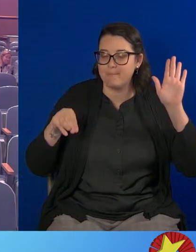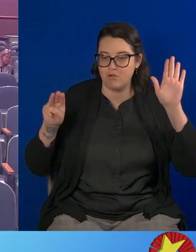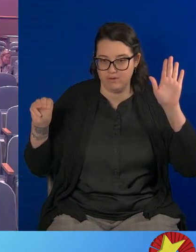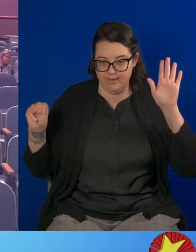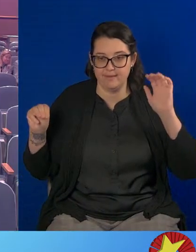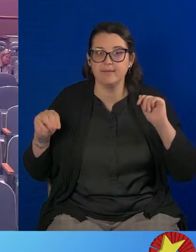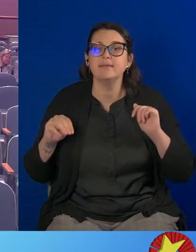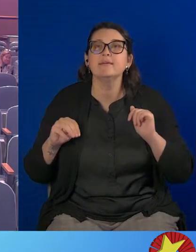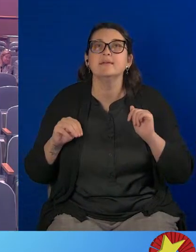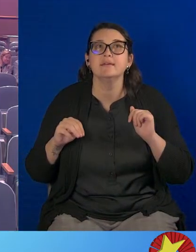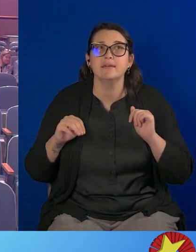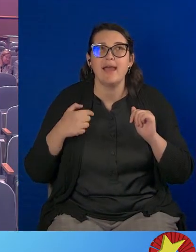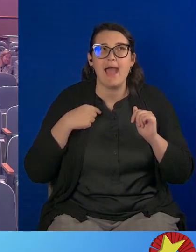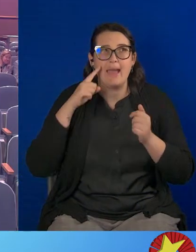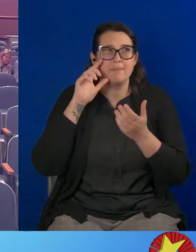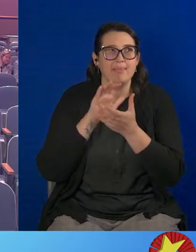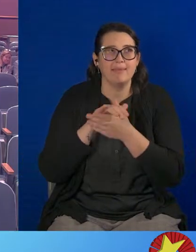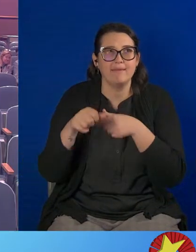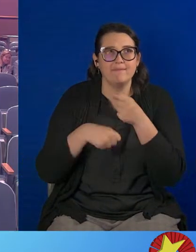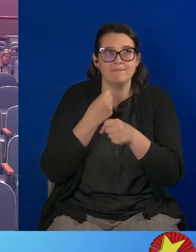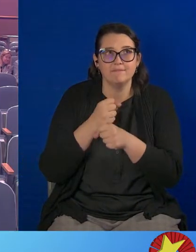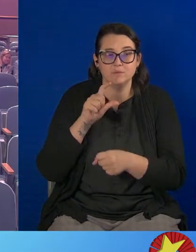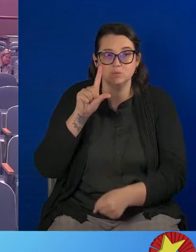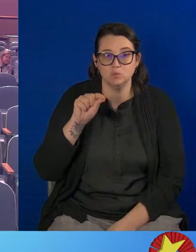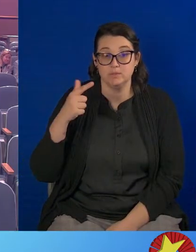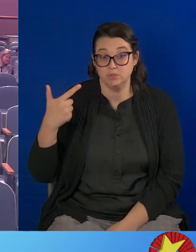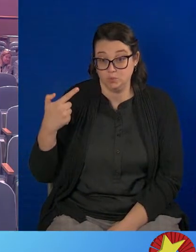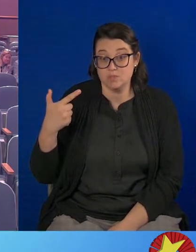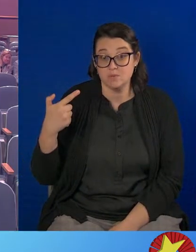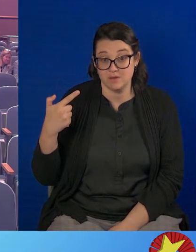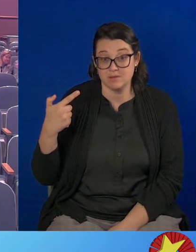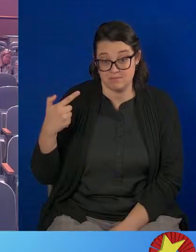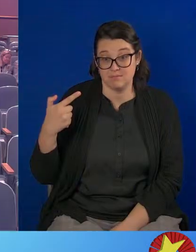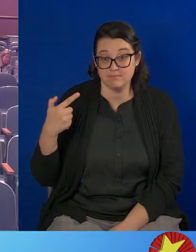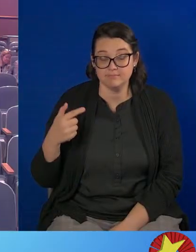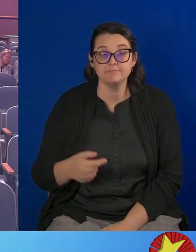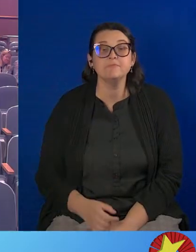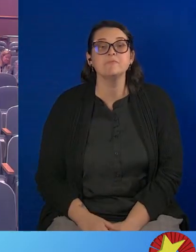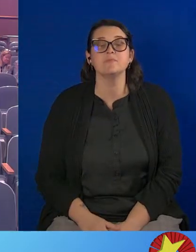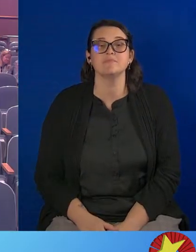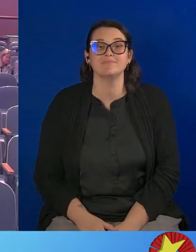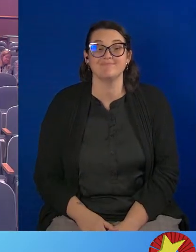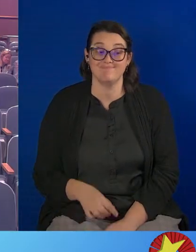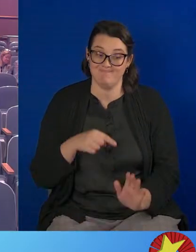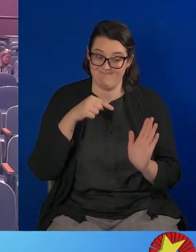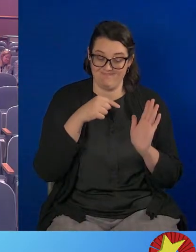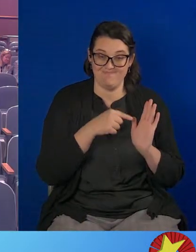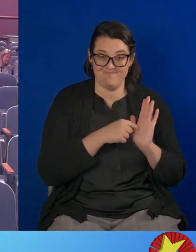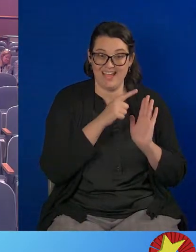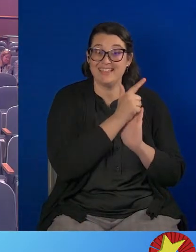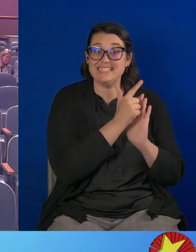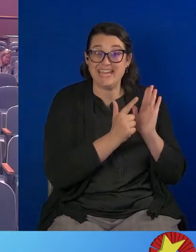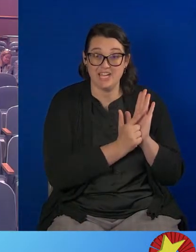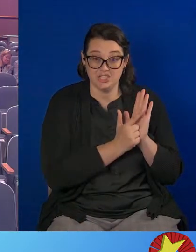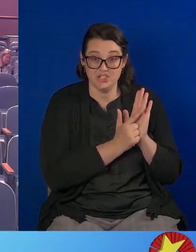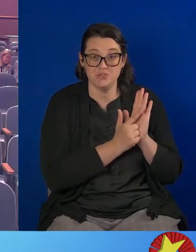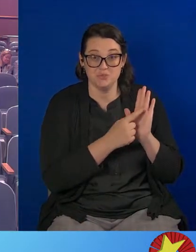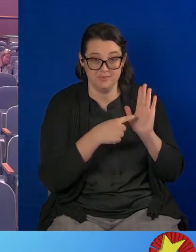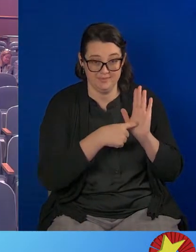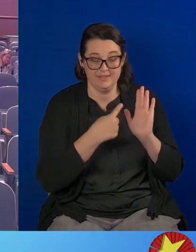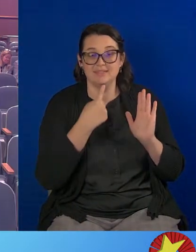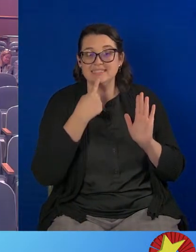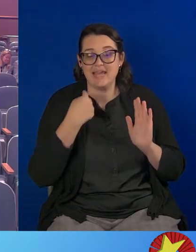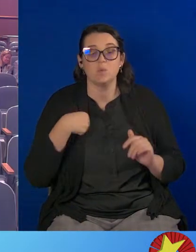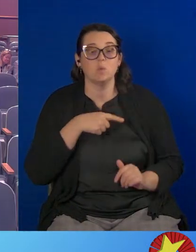LEA, I believe, in 2021, and according to the statute says that we are considered